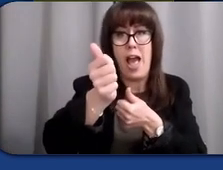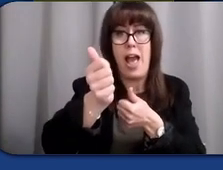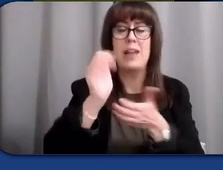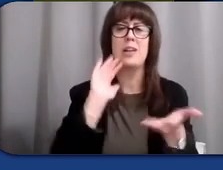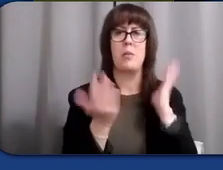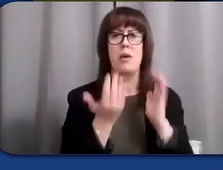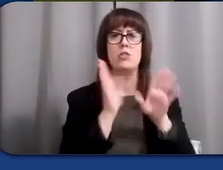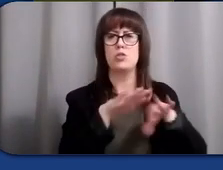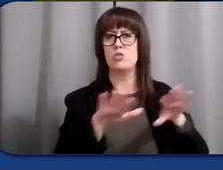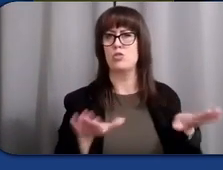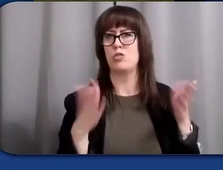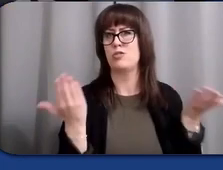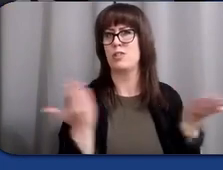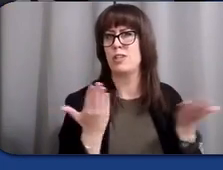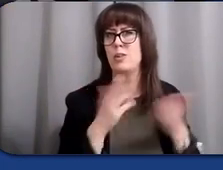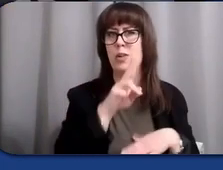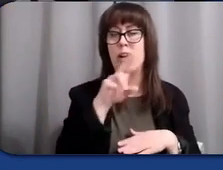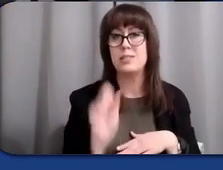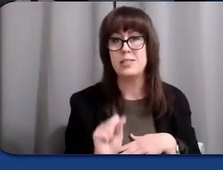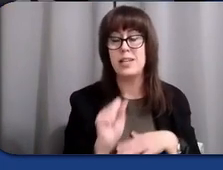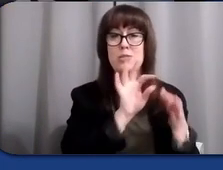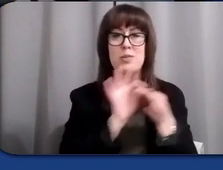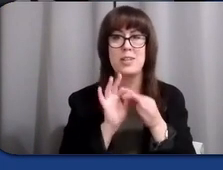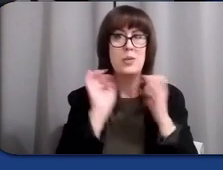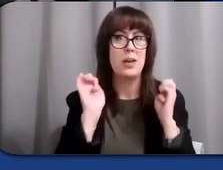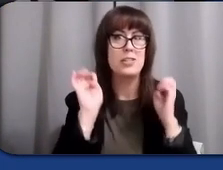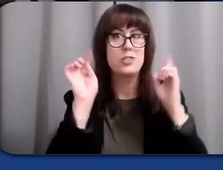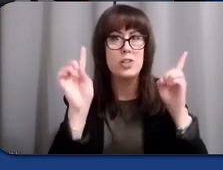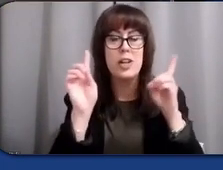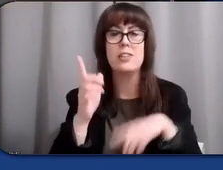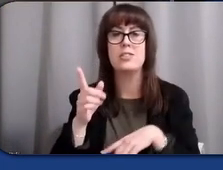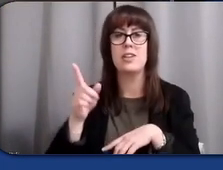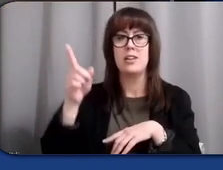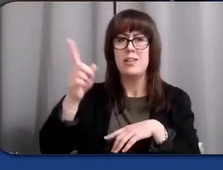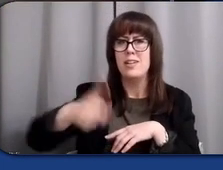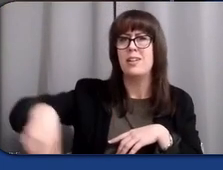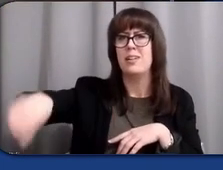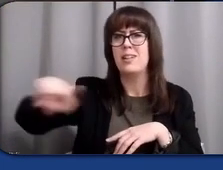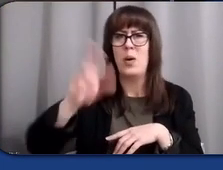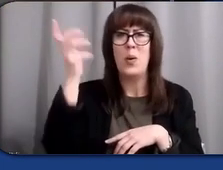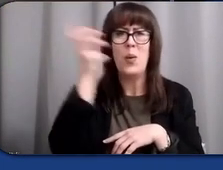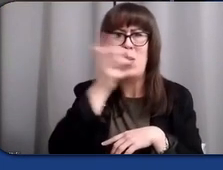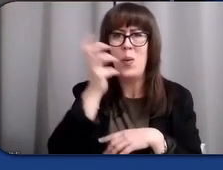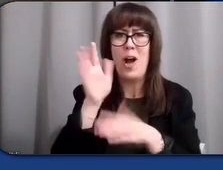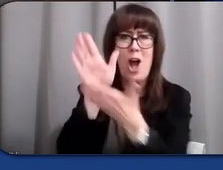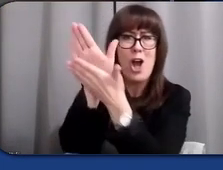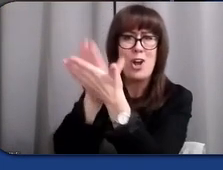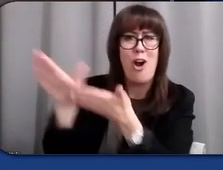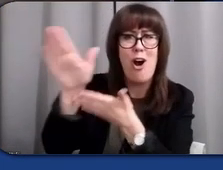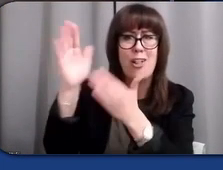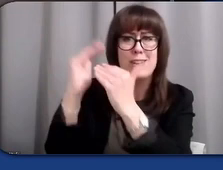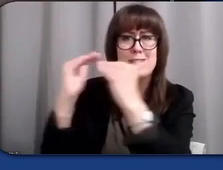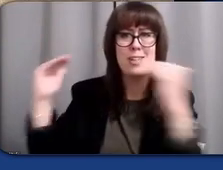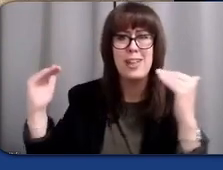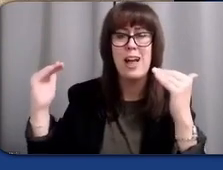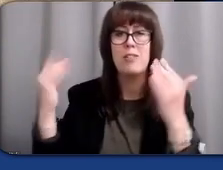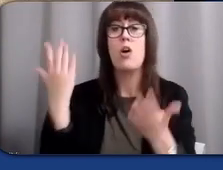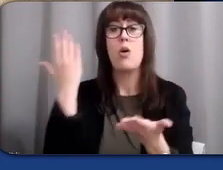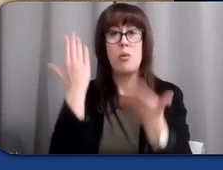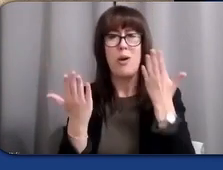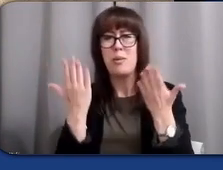education. These kids were on a collegiate level in what we would probably consider ninth